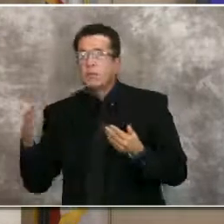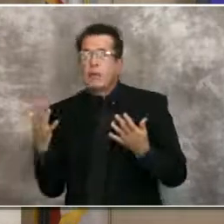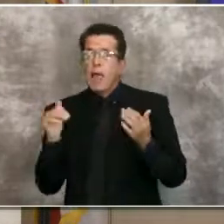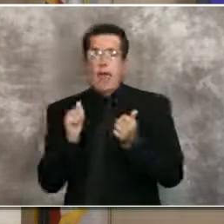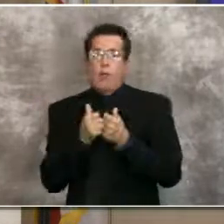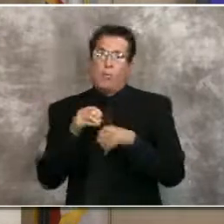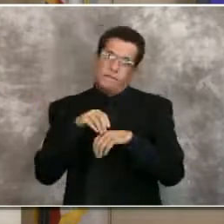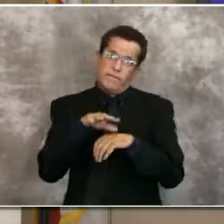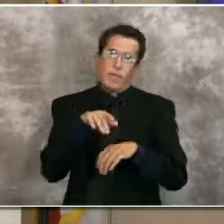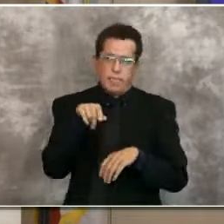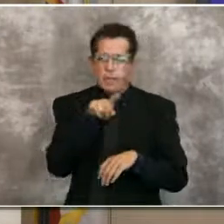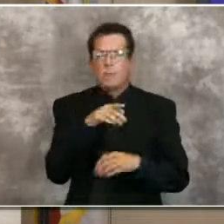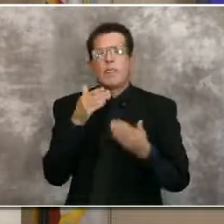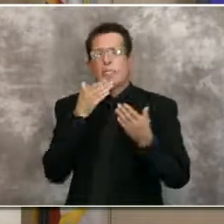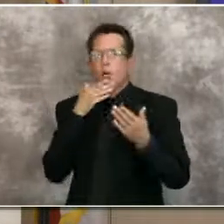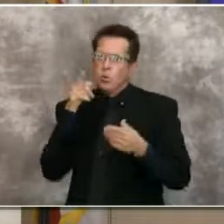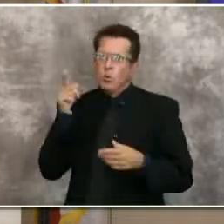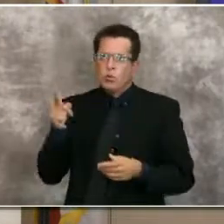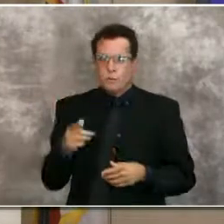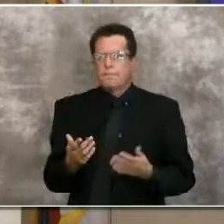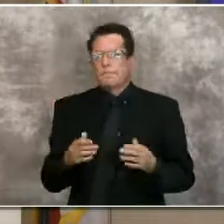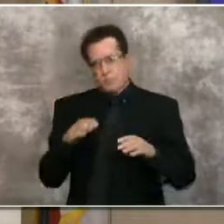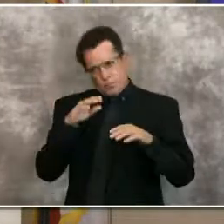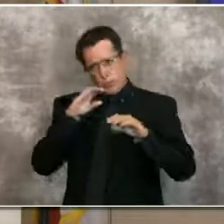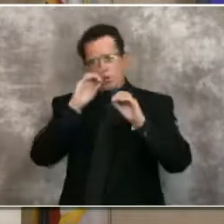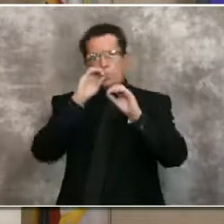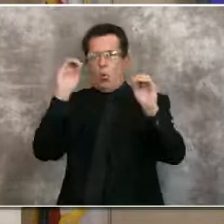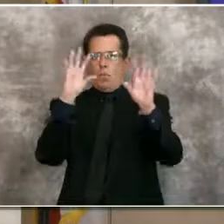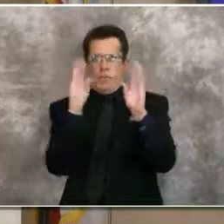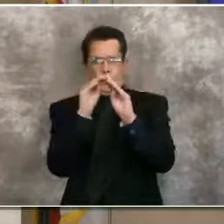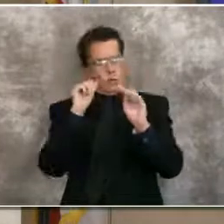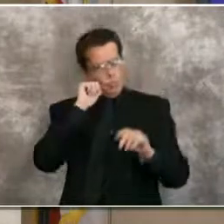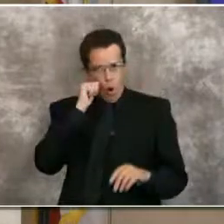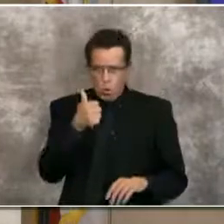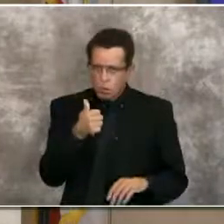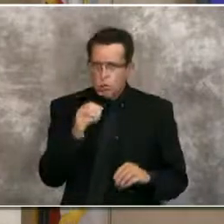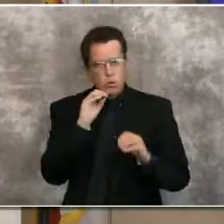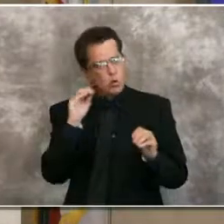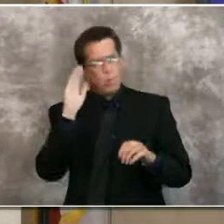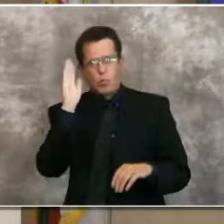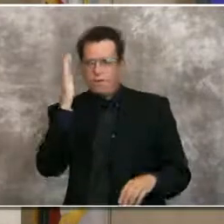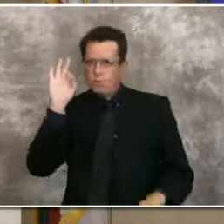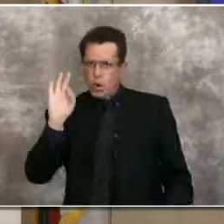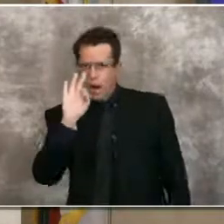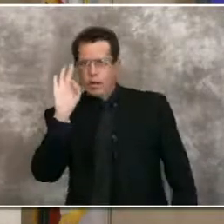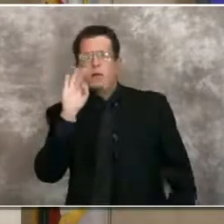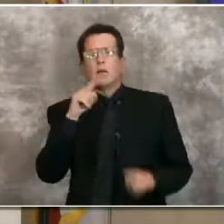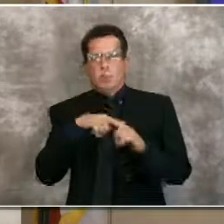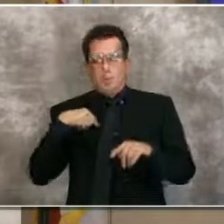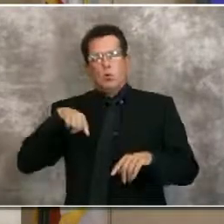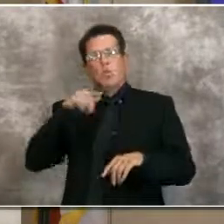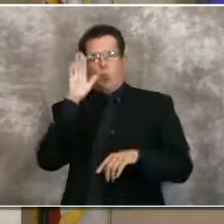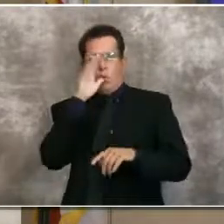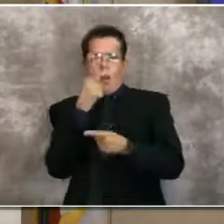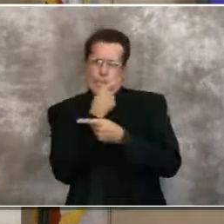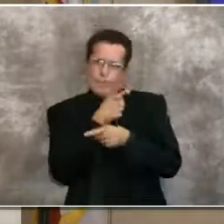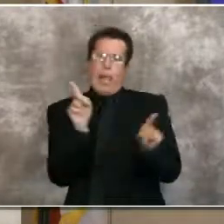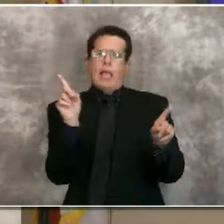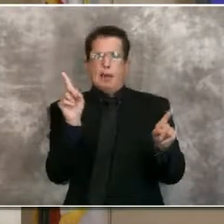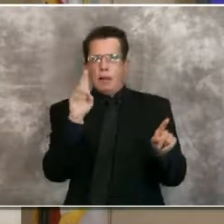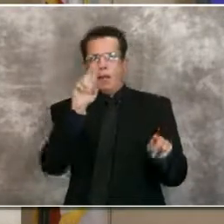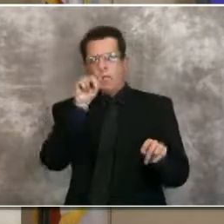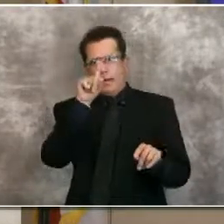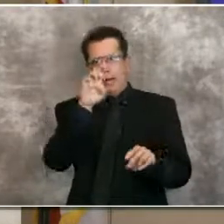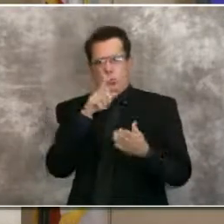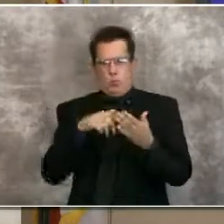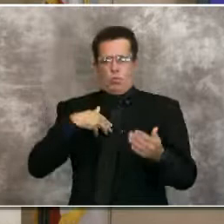not scheduled to hold briefings tomorrow or Friday, but our communications office will send out updates as necessary.